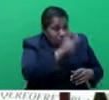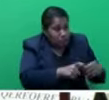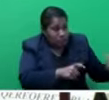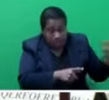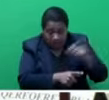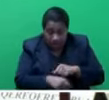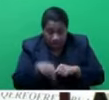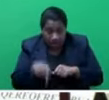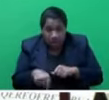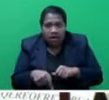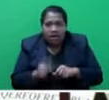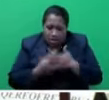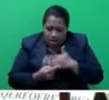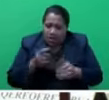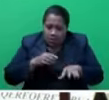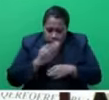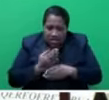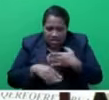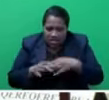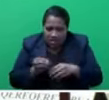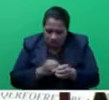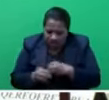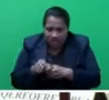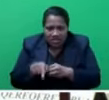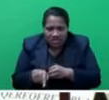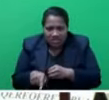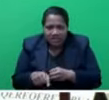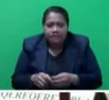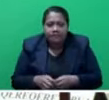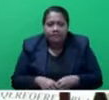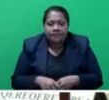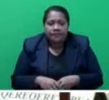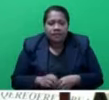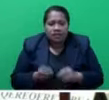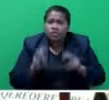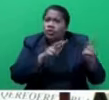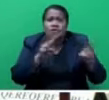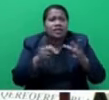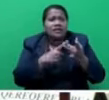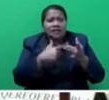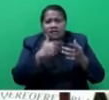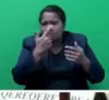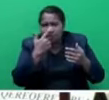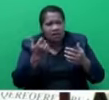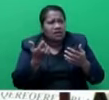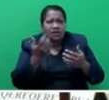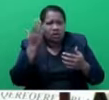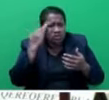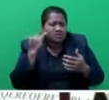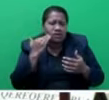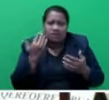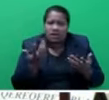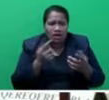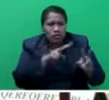Korea, you look at Singapore, you look at Thailand, you look at Malaysia, you look at other successful countries where the planning was